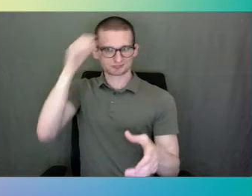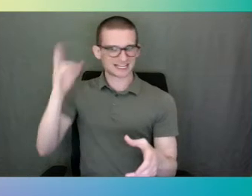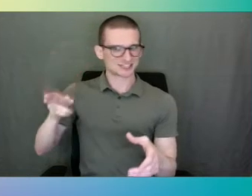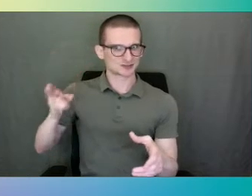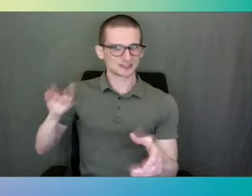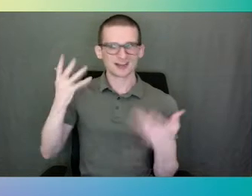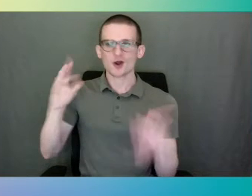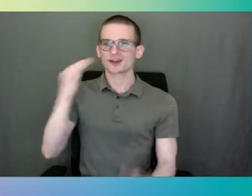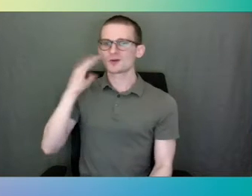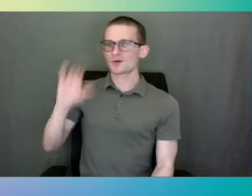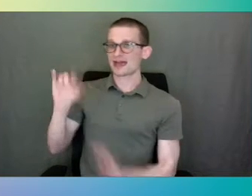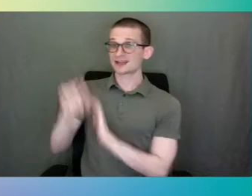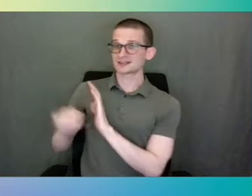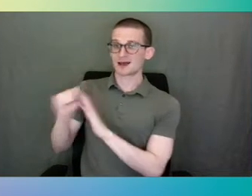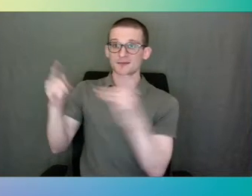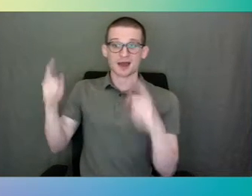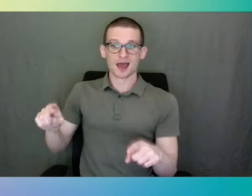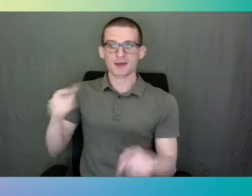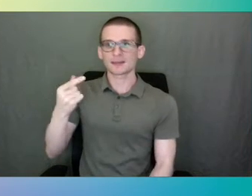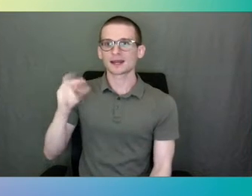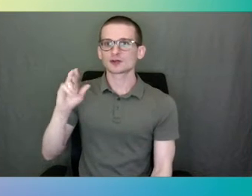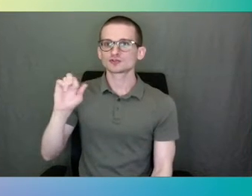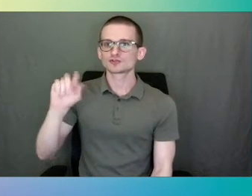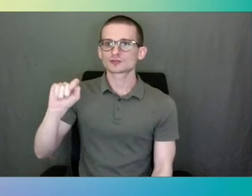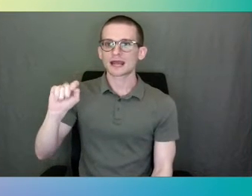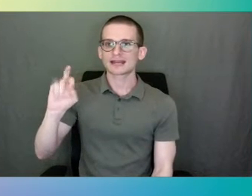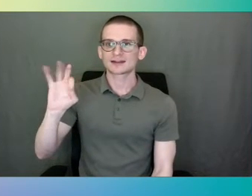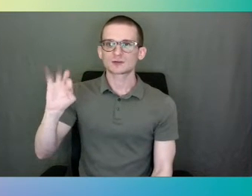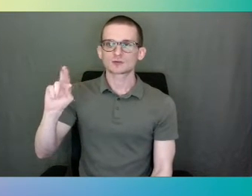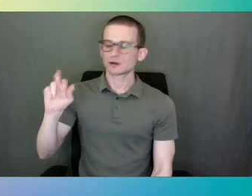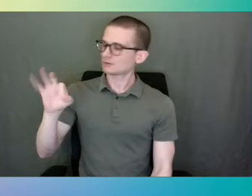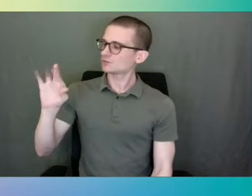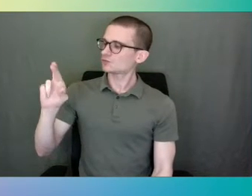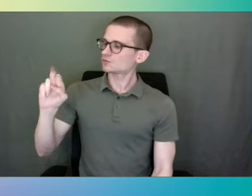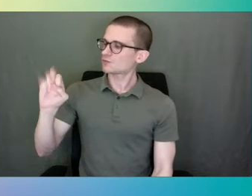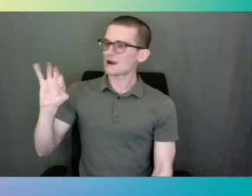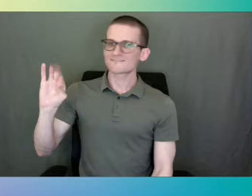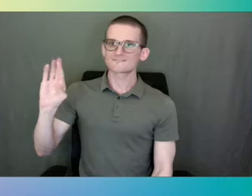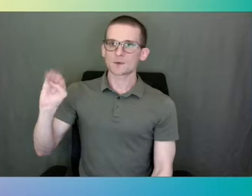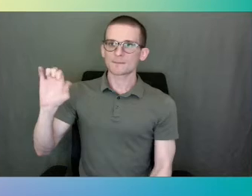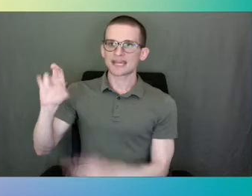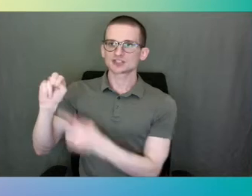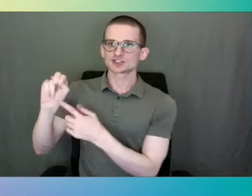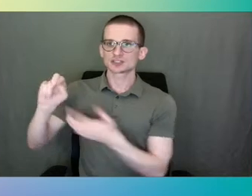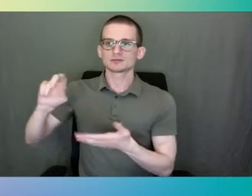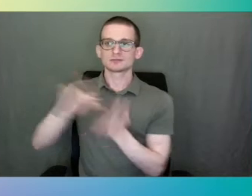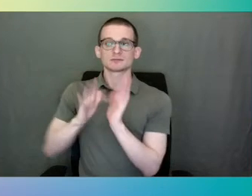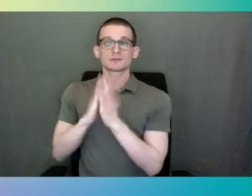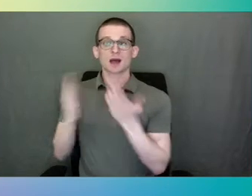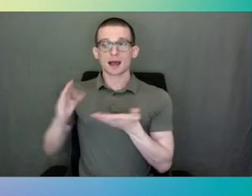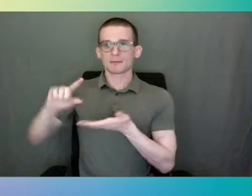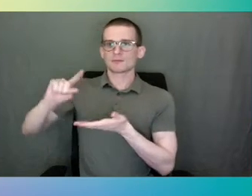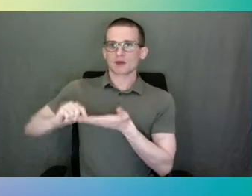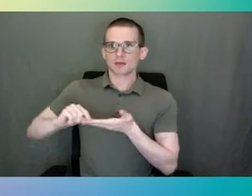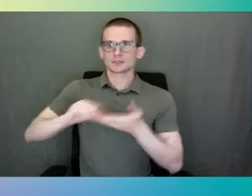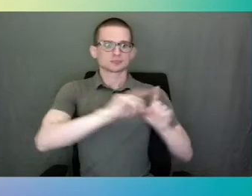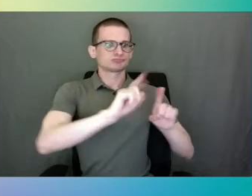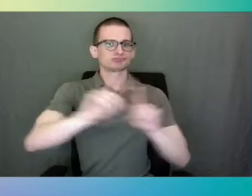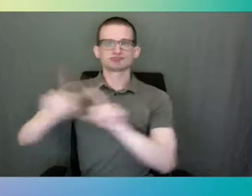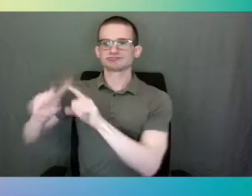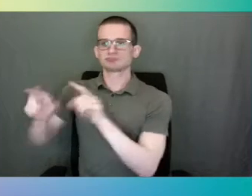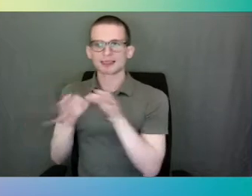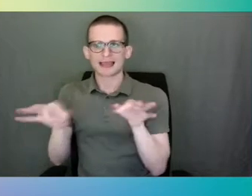this time. And we started to see Bibles in multiple languages and available to bigger portions of the population.